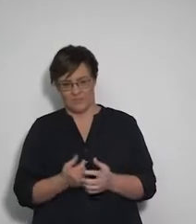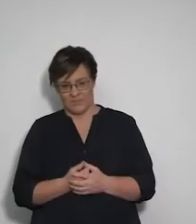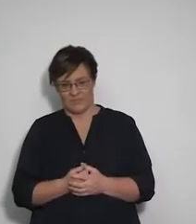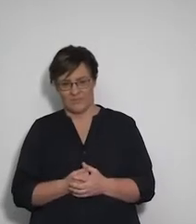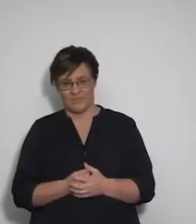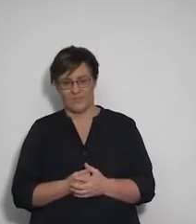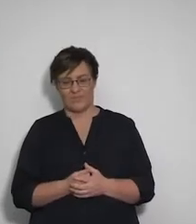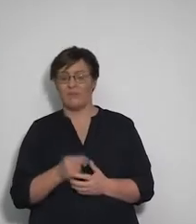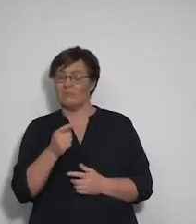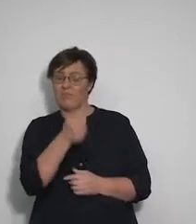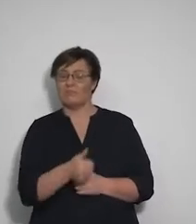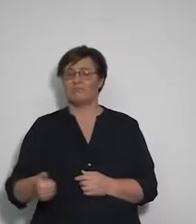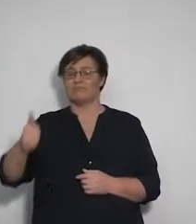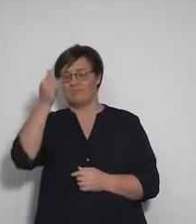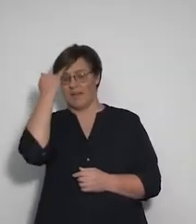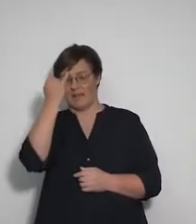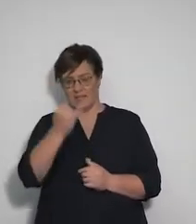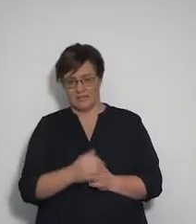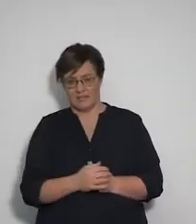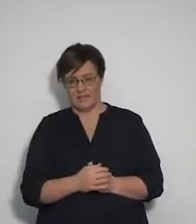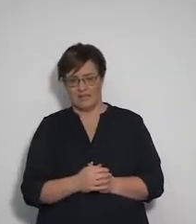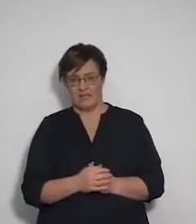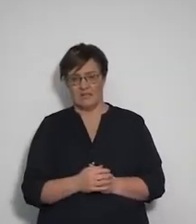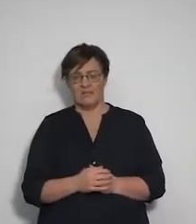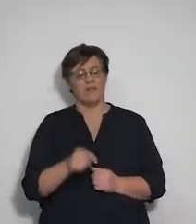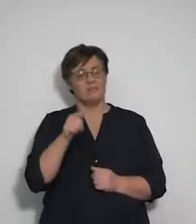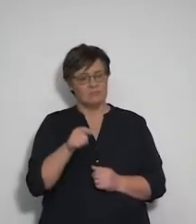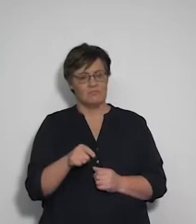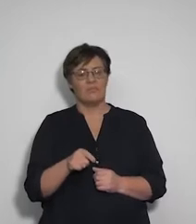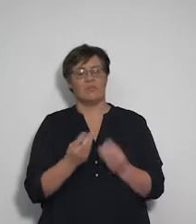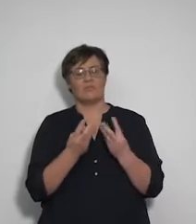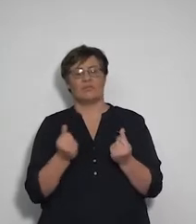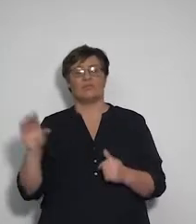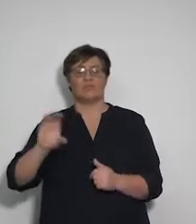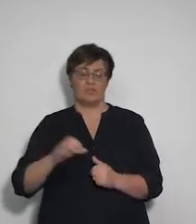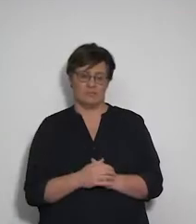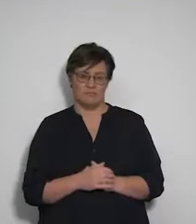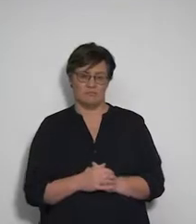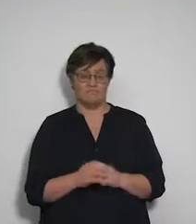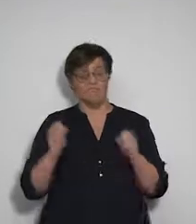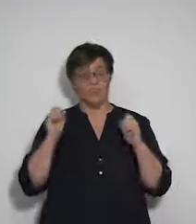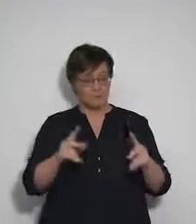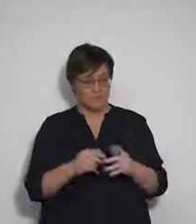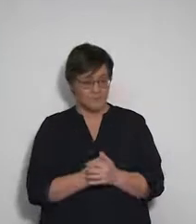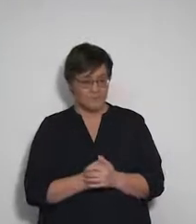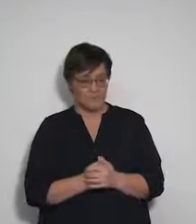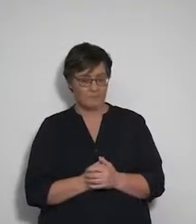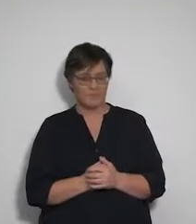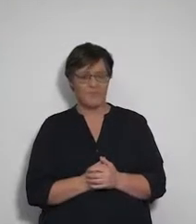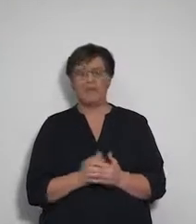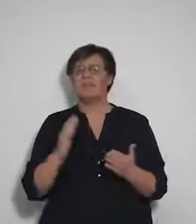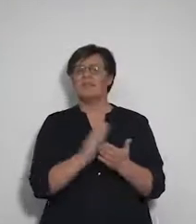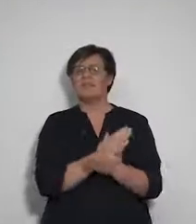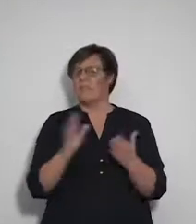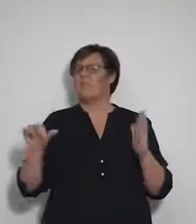water. That's the main idea about, the solubility of salt. Right. So these are some of the